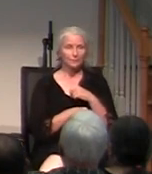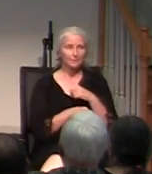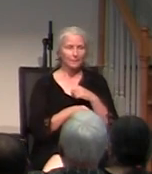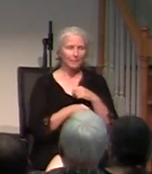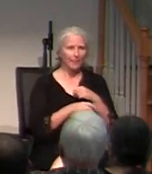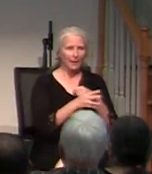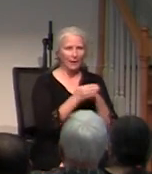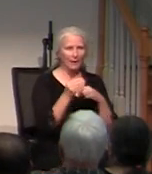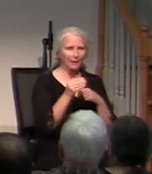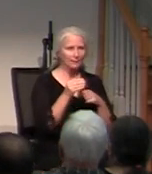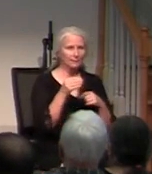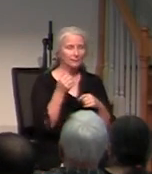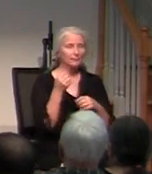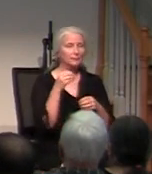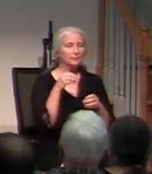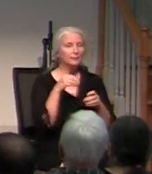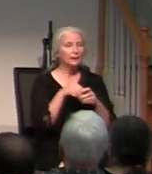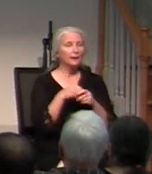speaking to her in